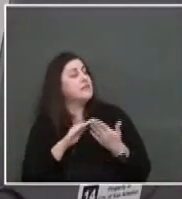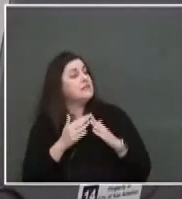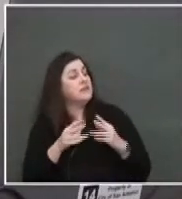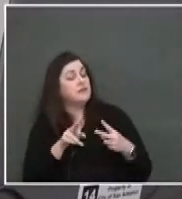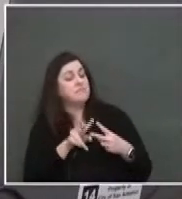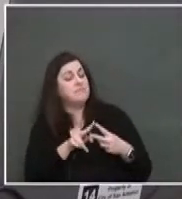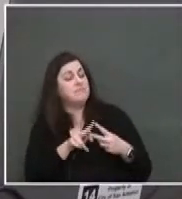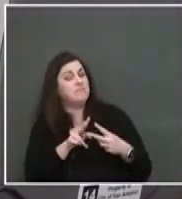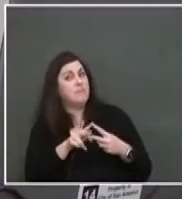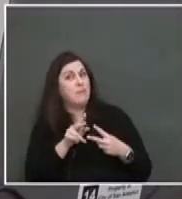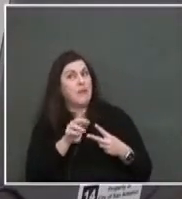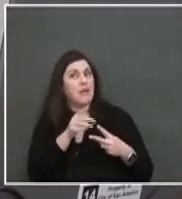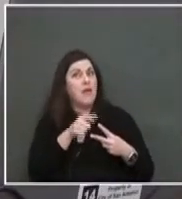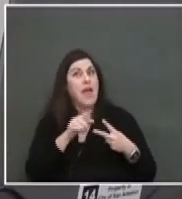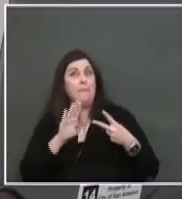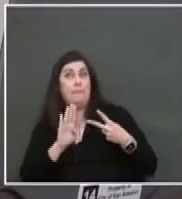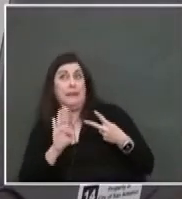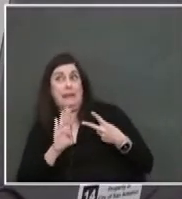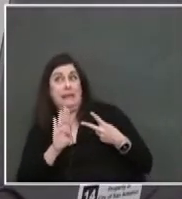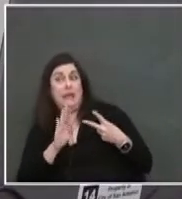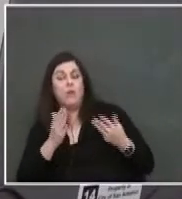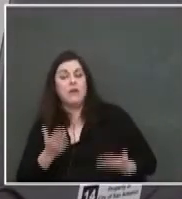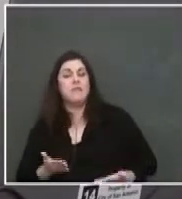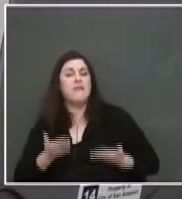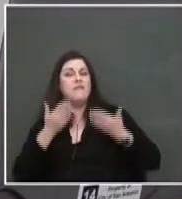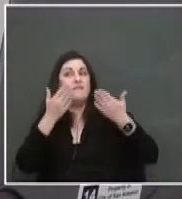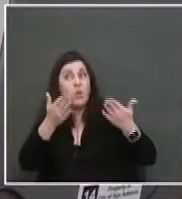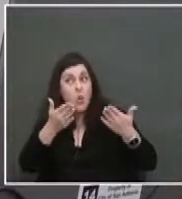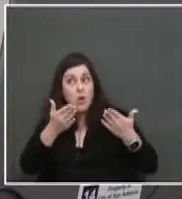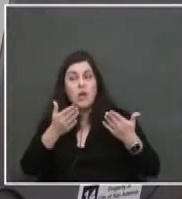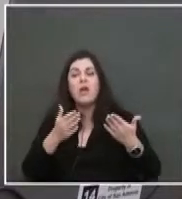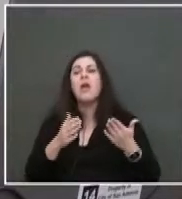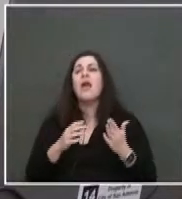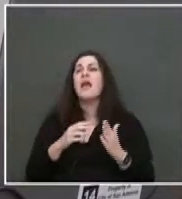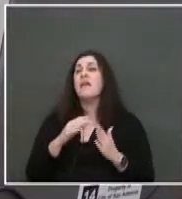move forward that to council, the ordinance is approved, it provides more